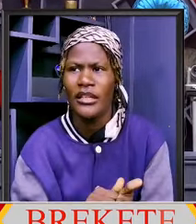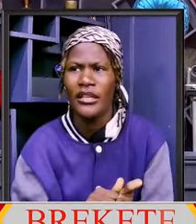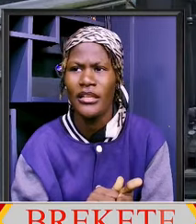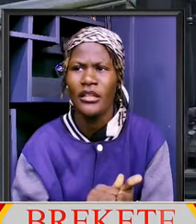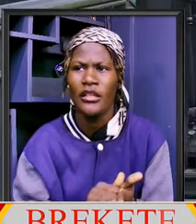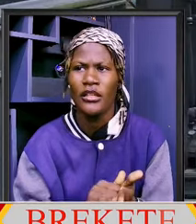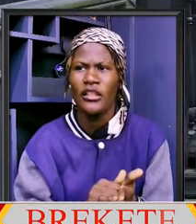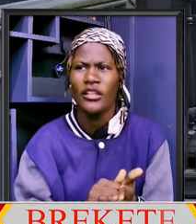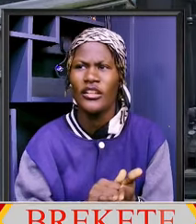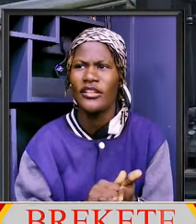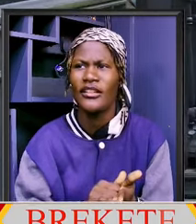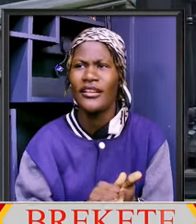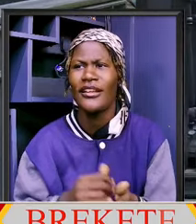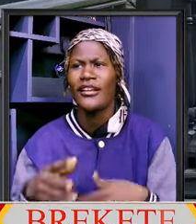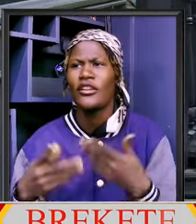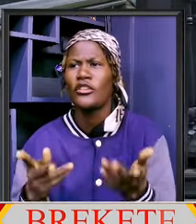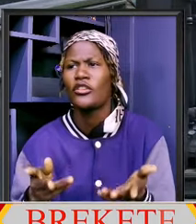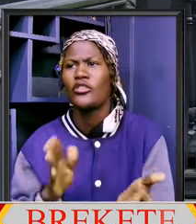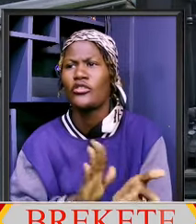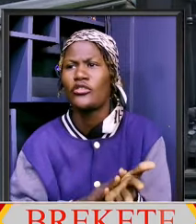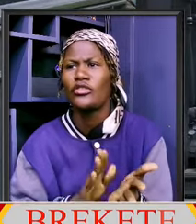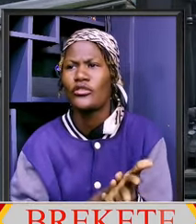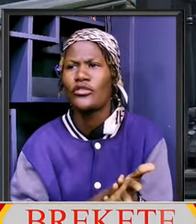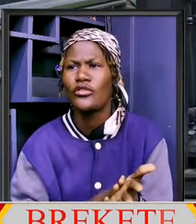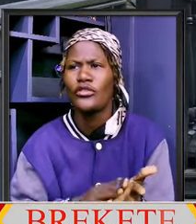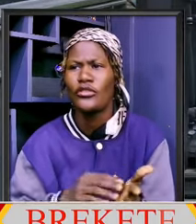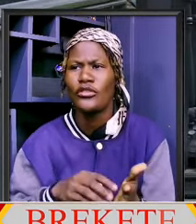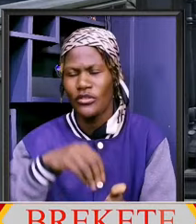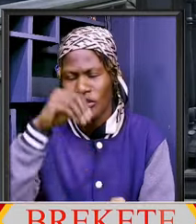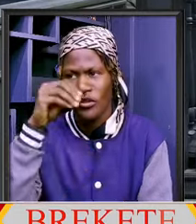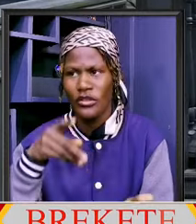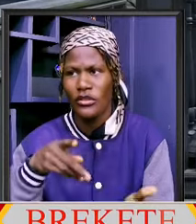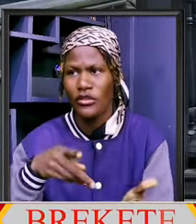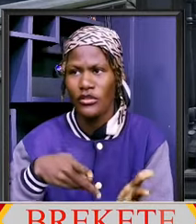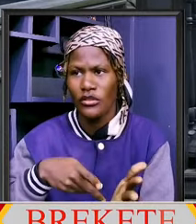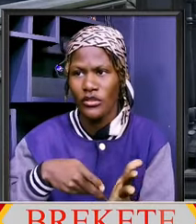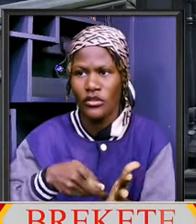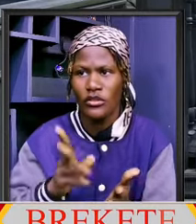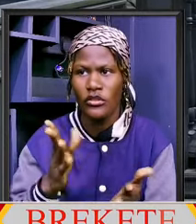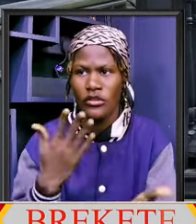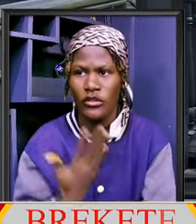pay children's school fees. Now, where the eye reach operation?